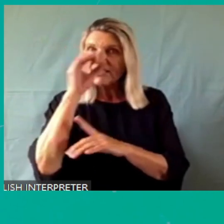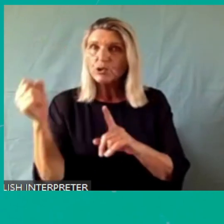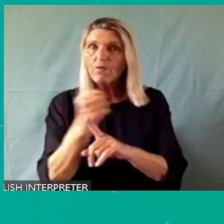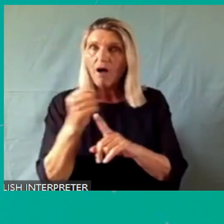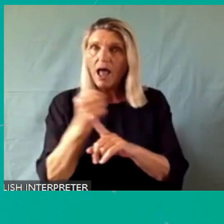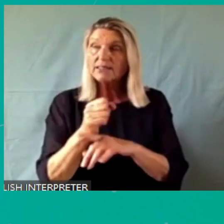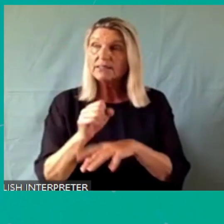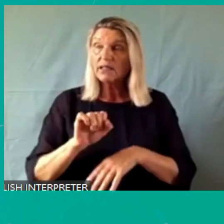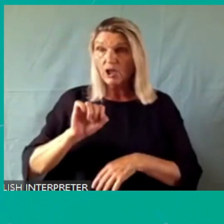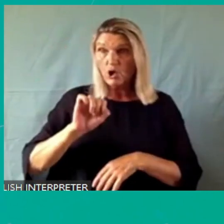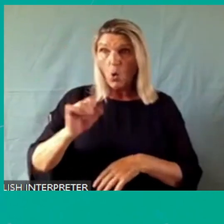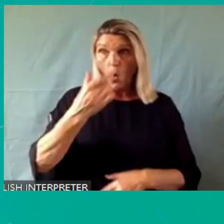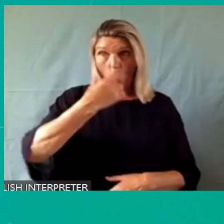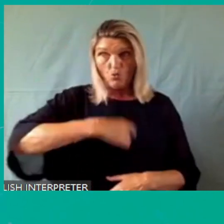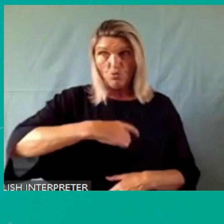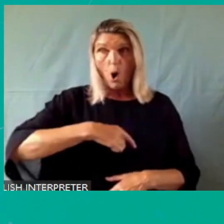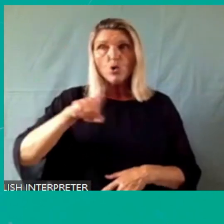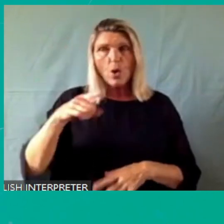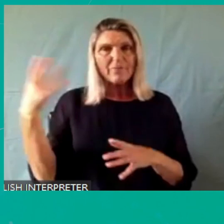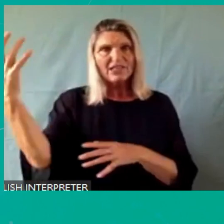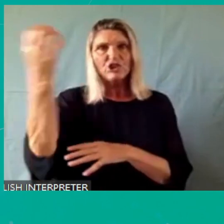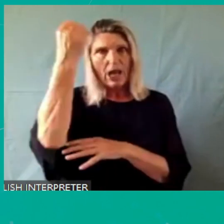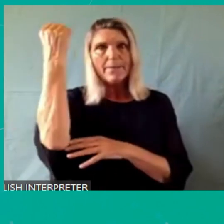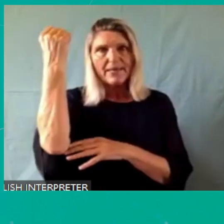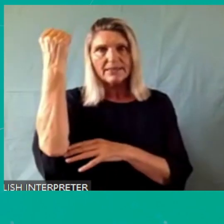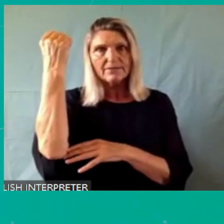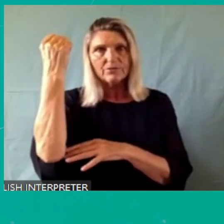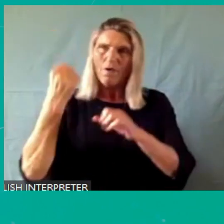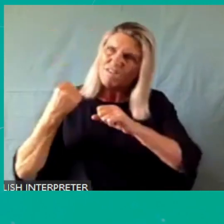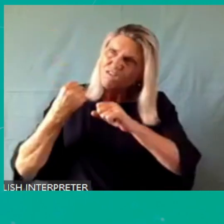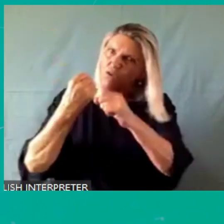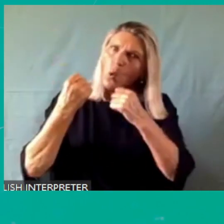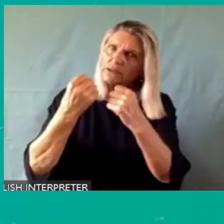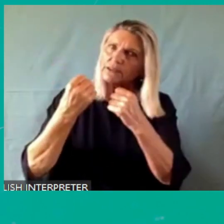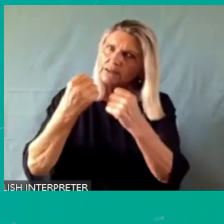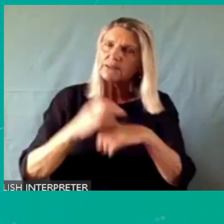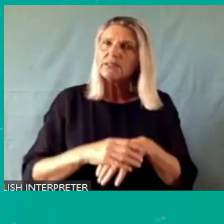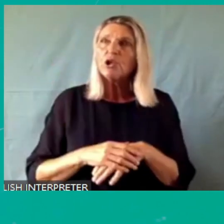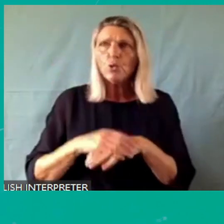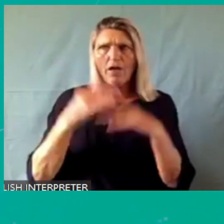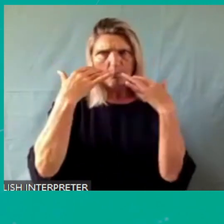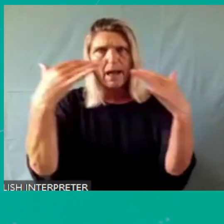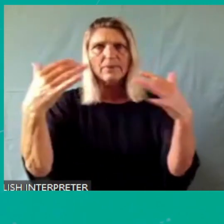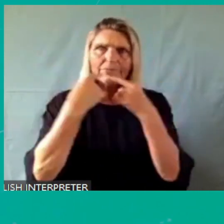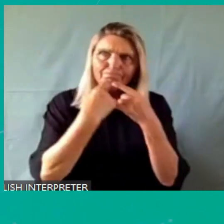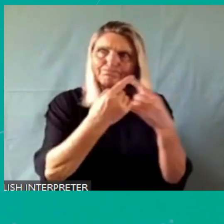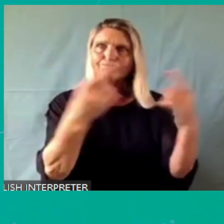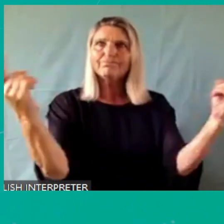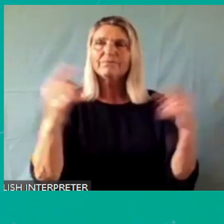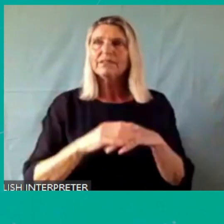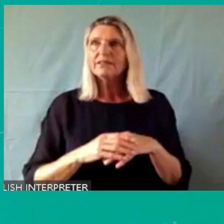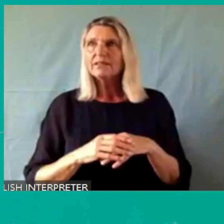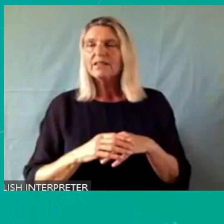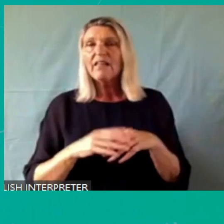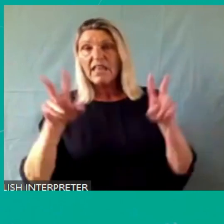violence and abuse. You have spoken publicly about the issues affecting disabled people. The Joint